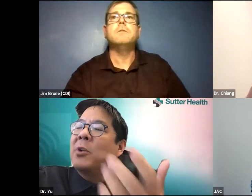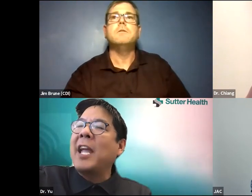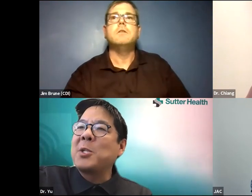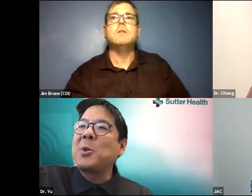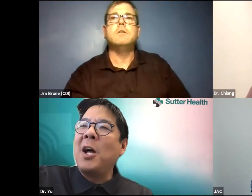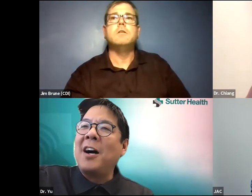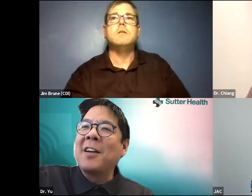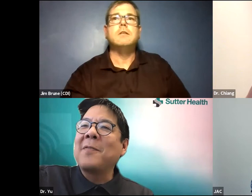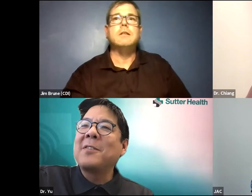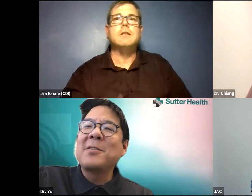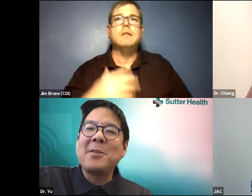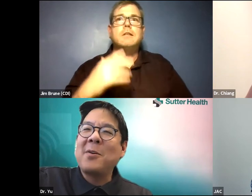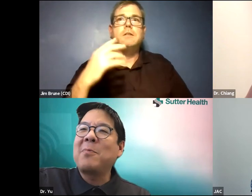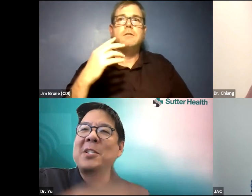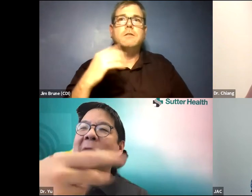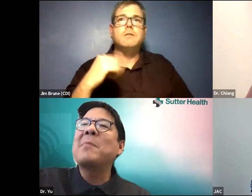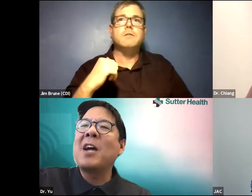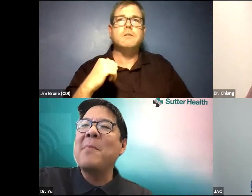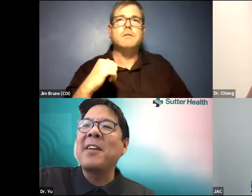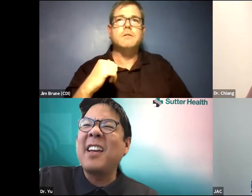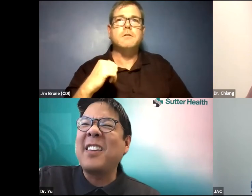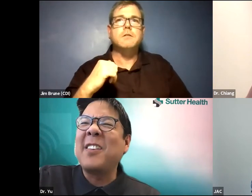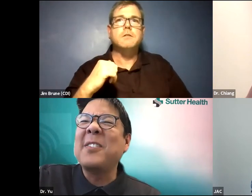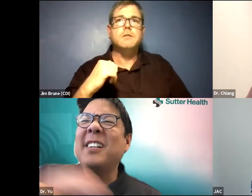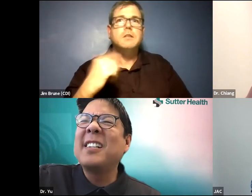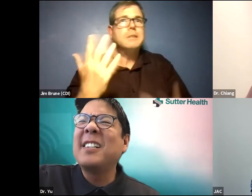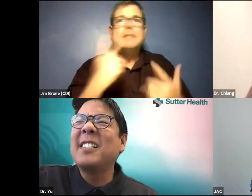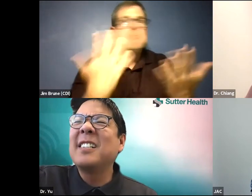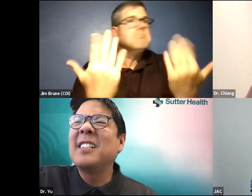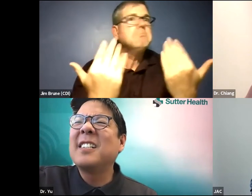of them we're going to answer live. So please keep them coming. Thank you.